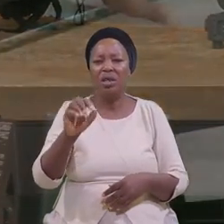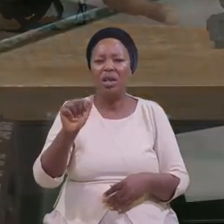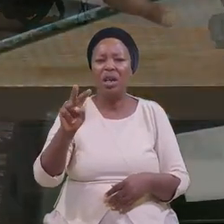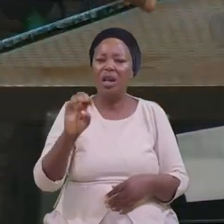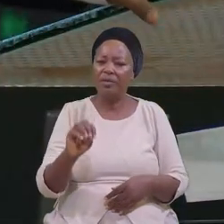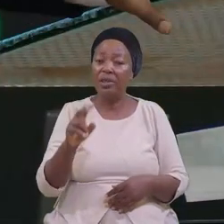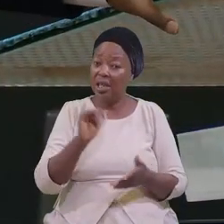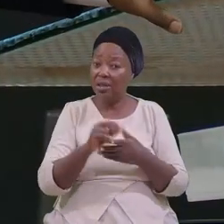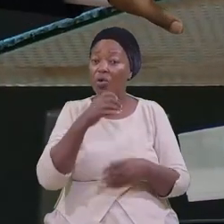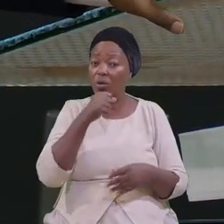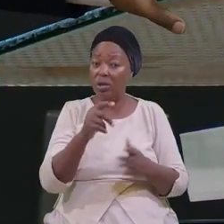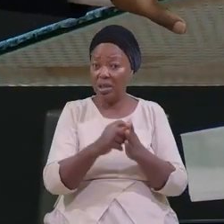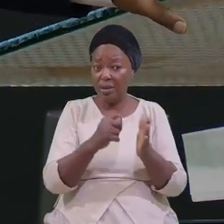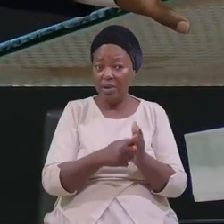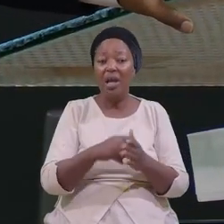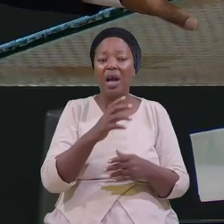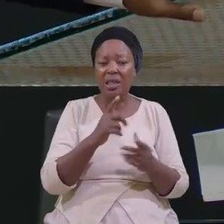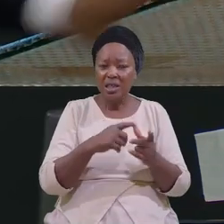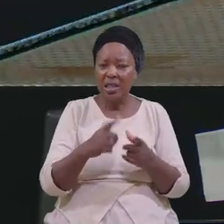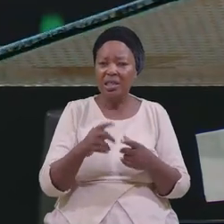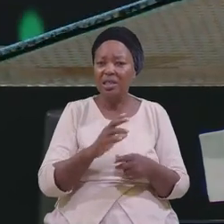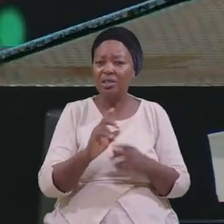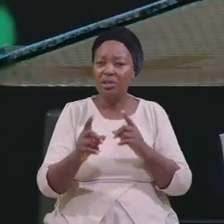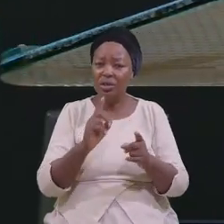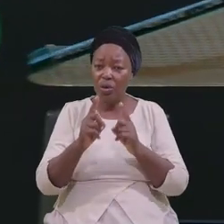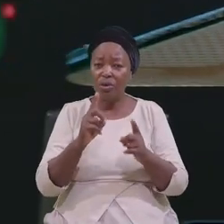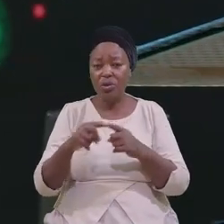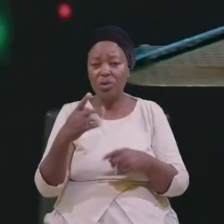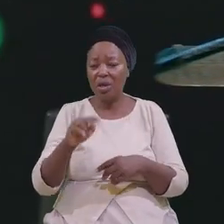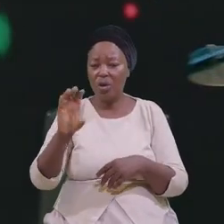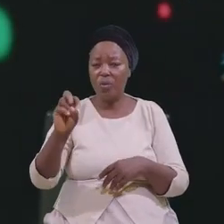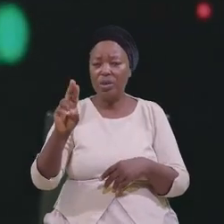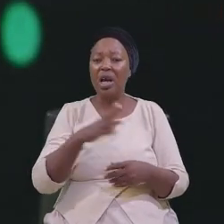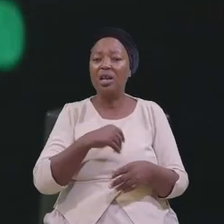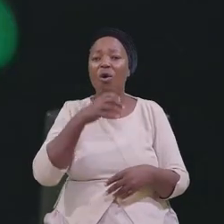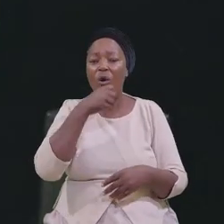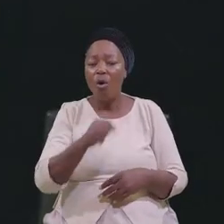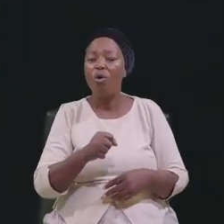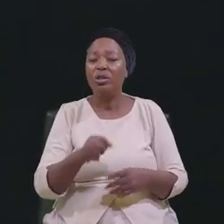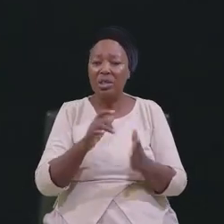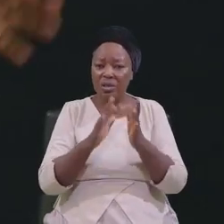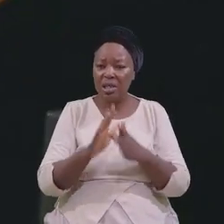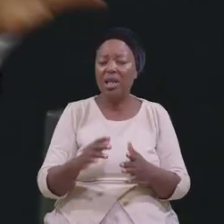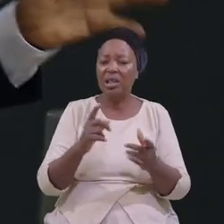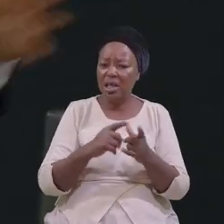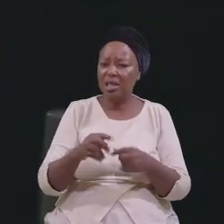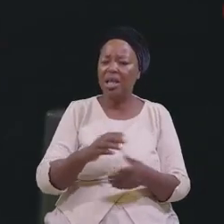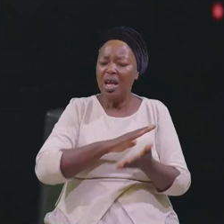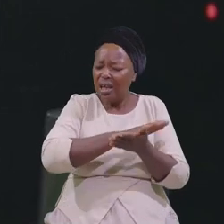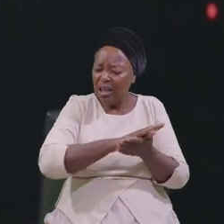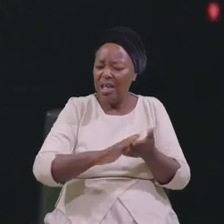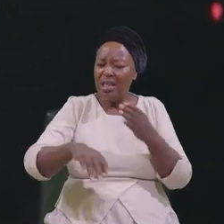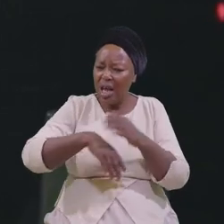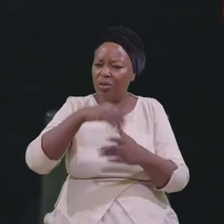talking to these Corinthians who claim they belong to the Lord. He said, purge out therefore the